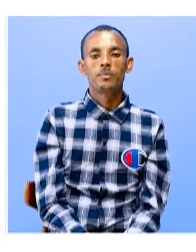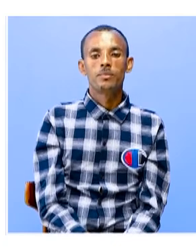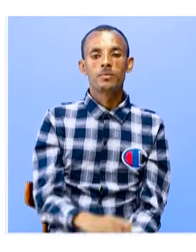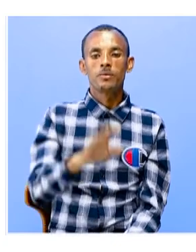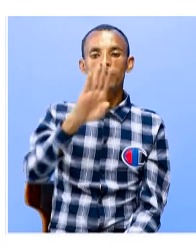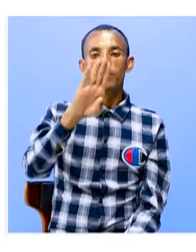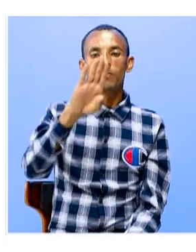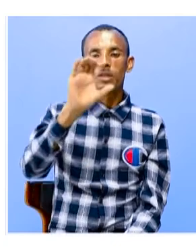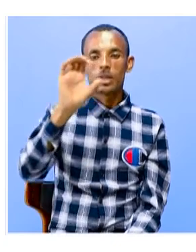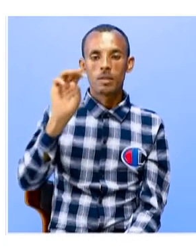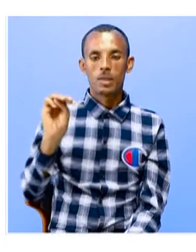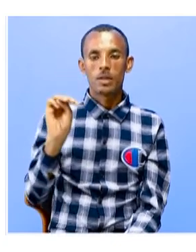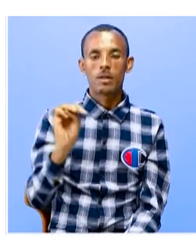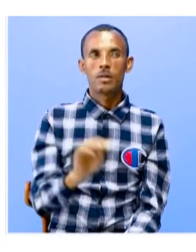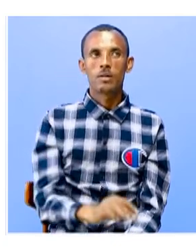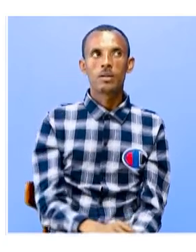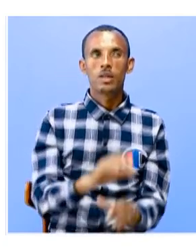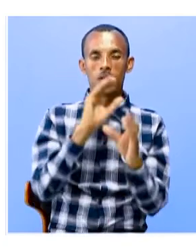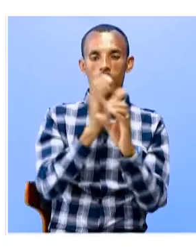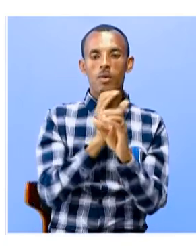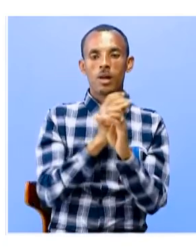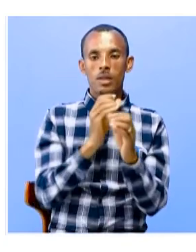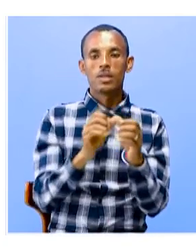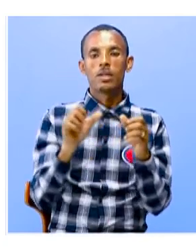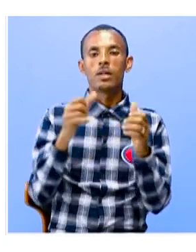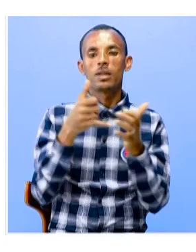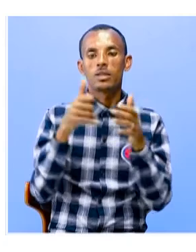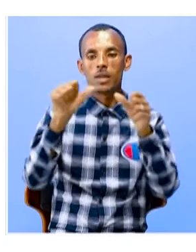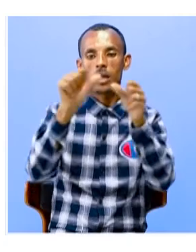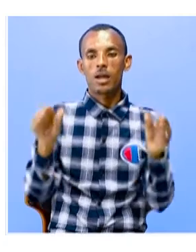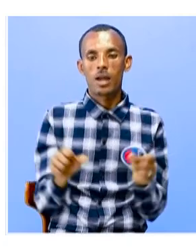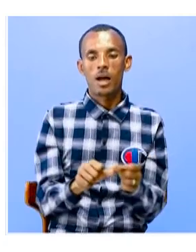4 centimeter. To calculate the area of this figure,